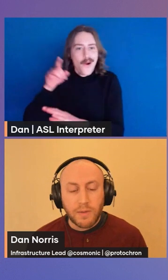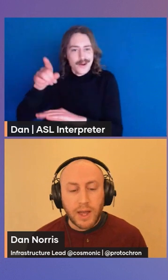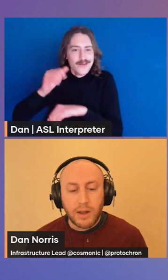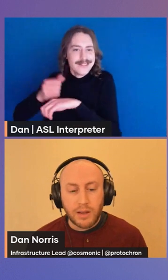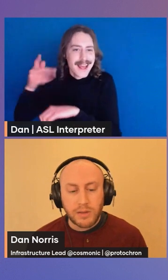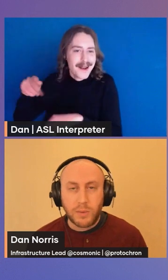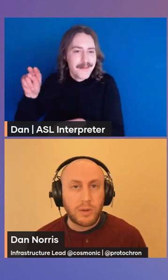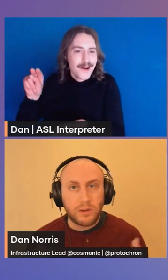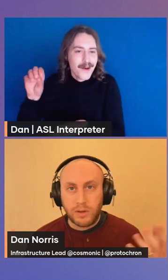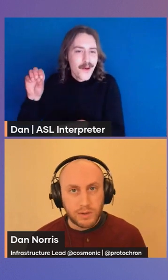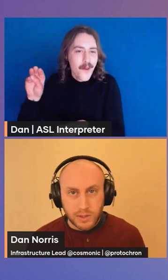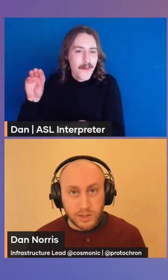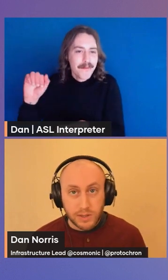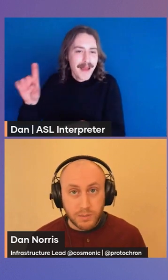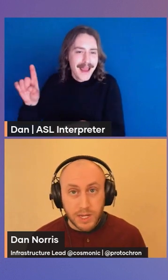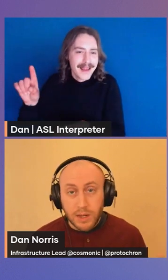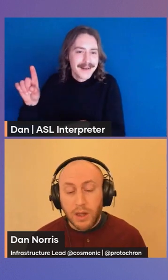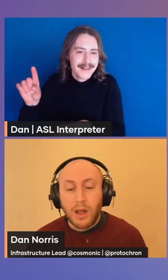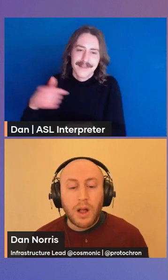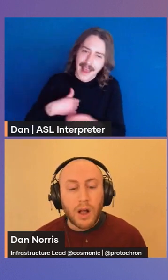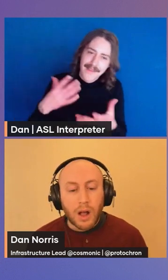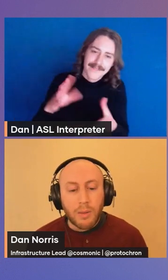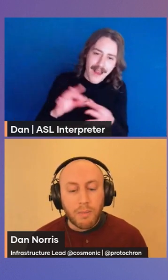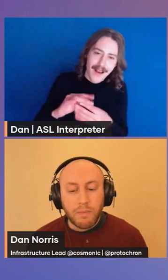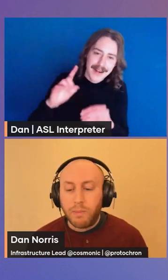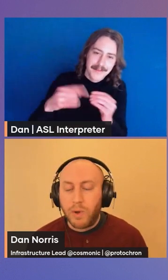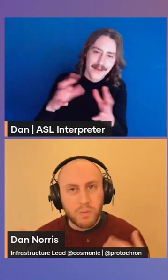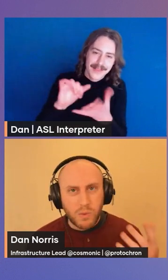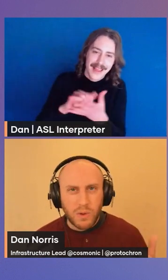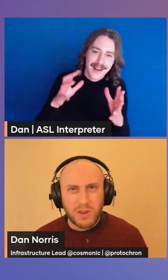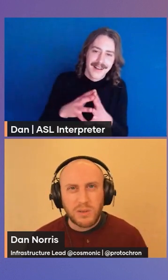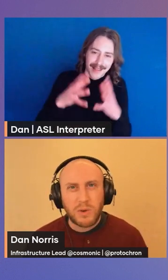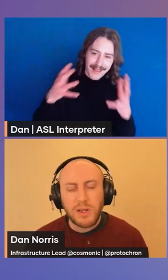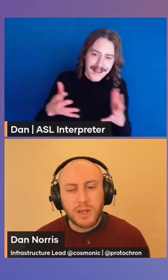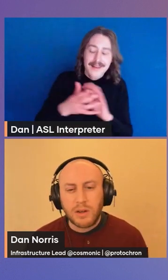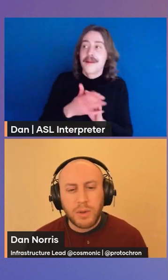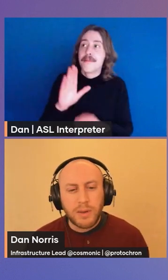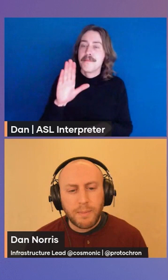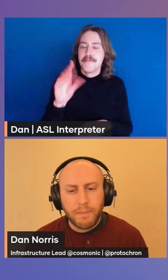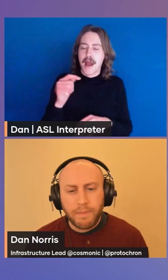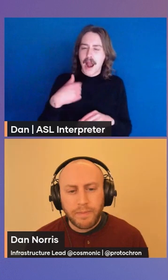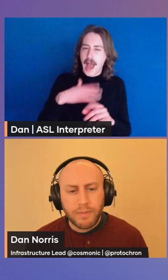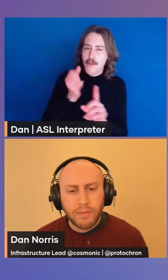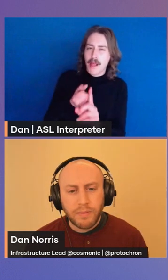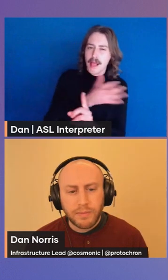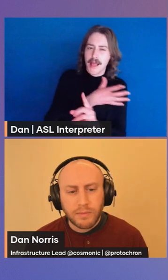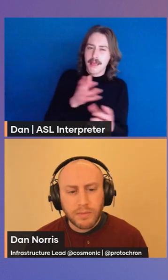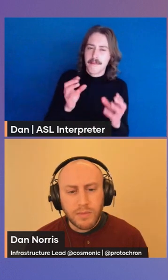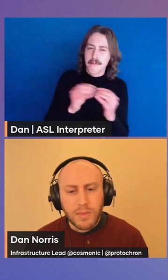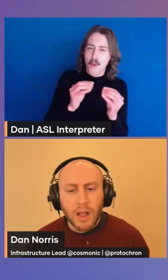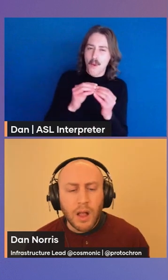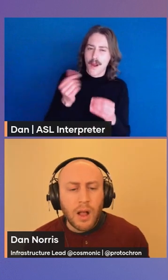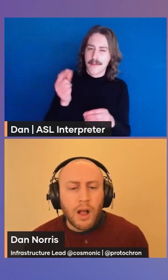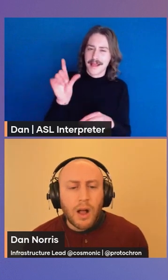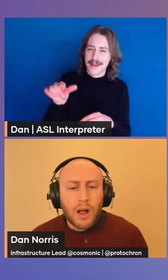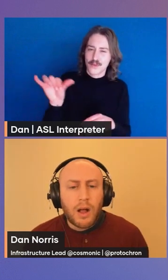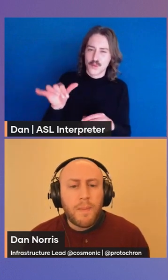solve that. And spoiler alert, it's systemd. But we'll go into some more detail in a bit.